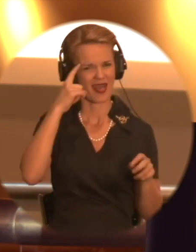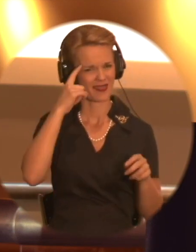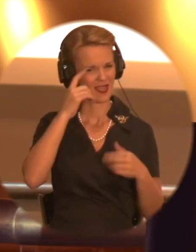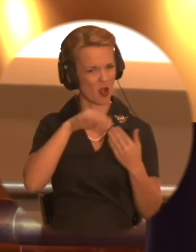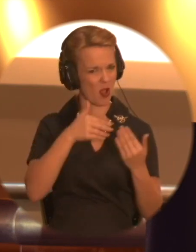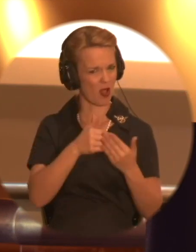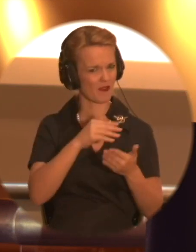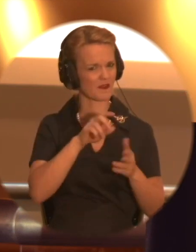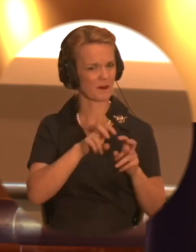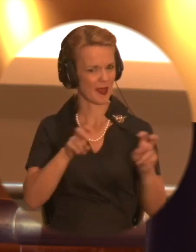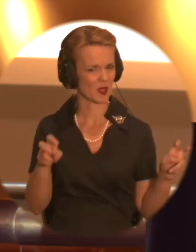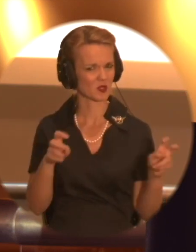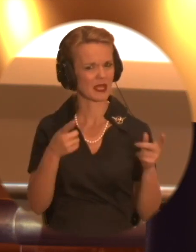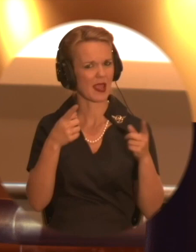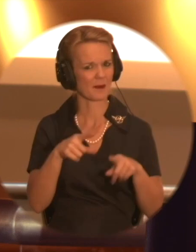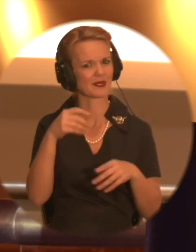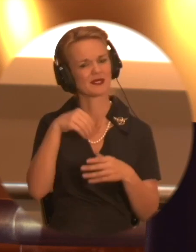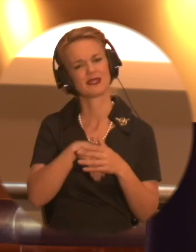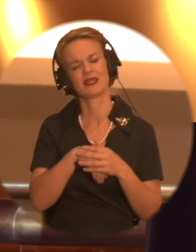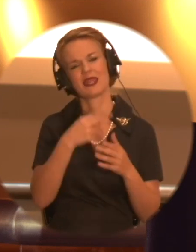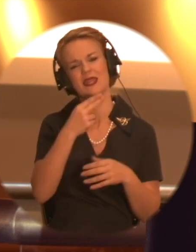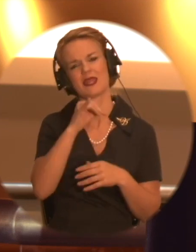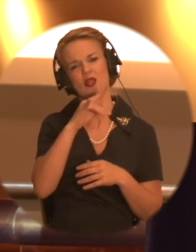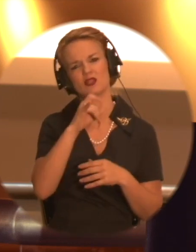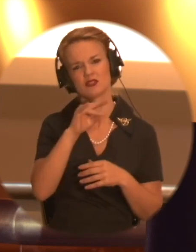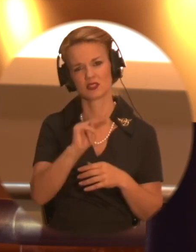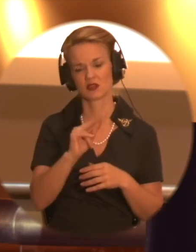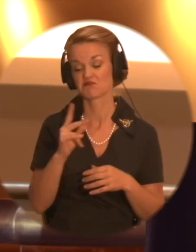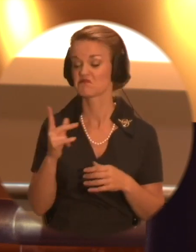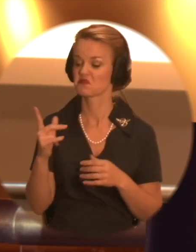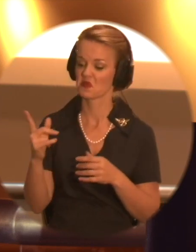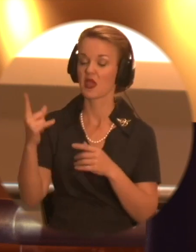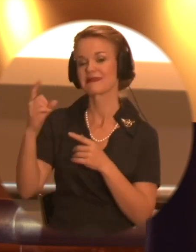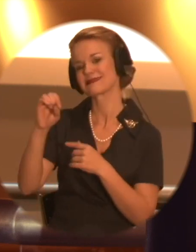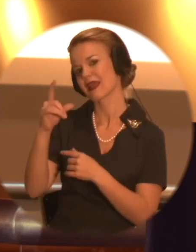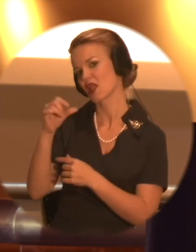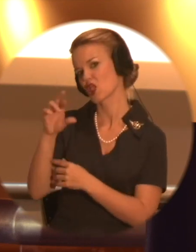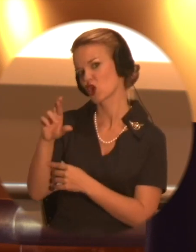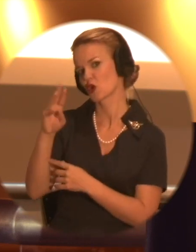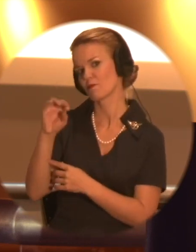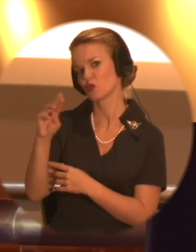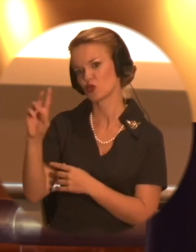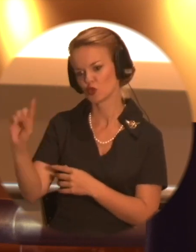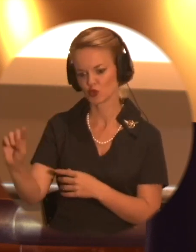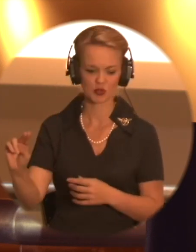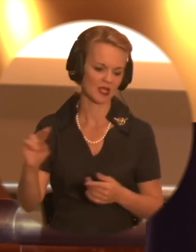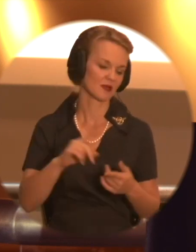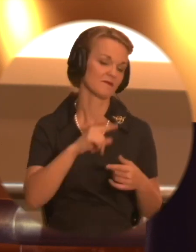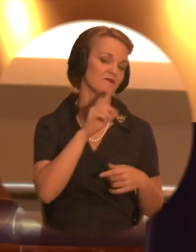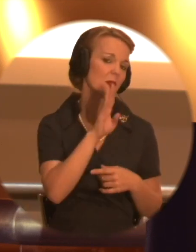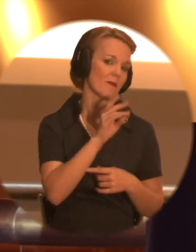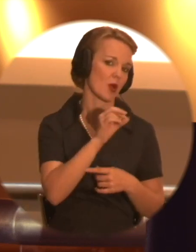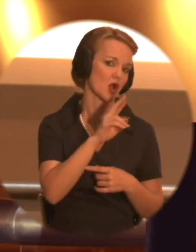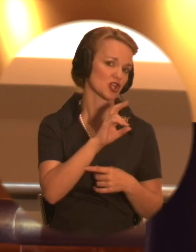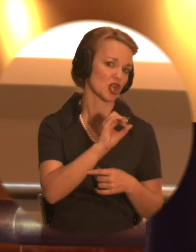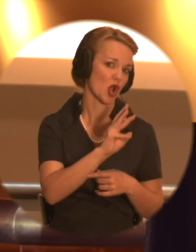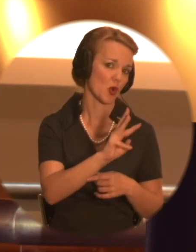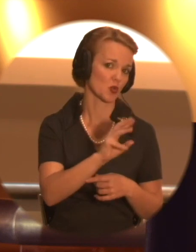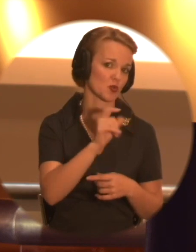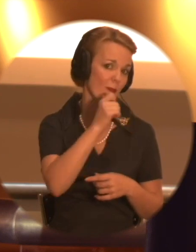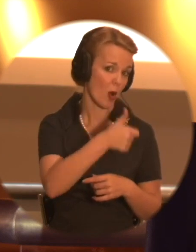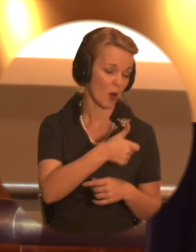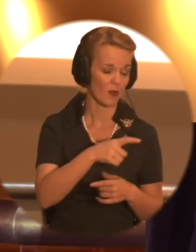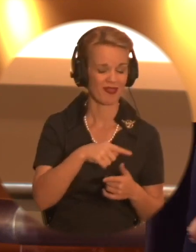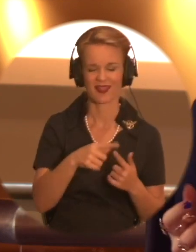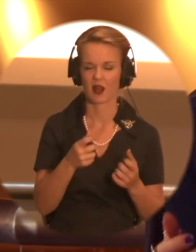which is pretty great. We've got a Sailor Moon panel today. We've got a Boruto panel tomorrow. And then I'm just excited. There's a lot of